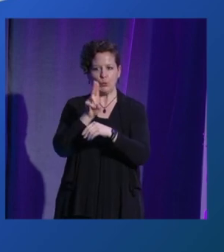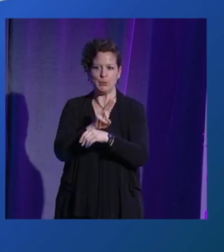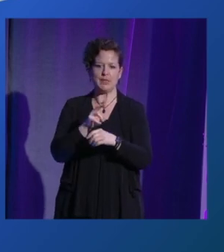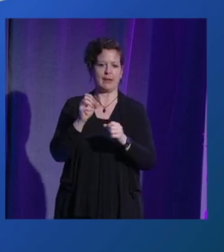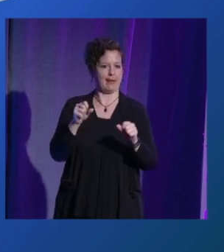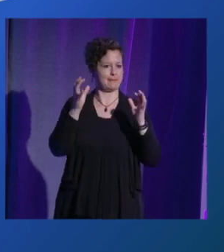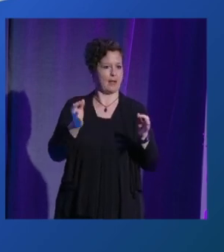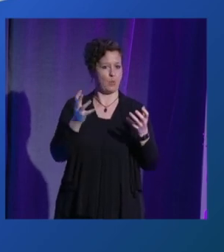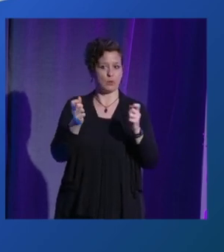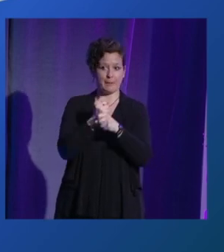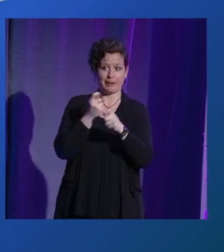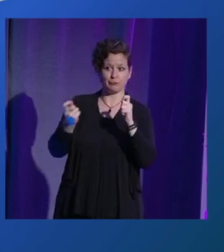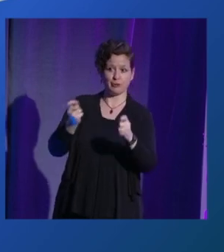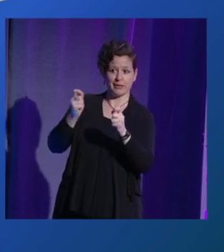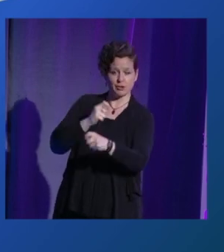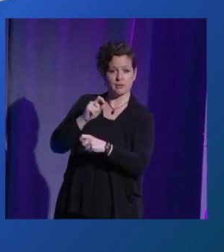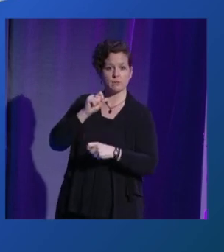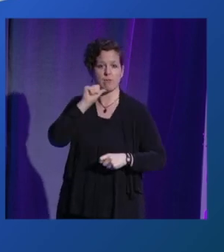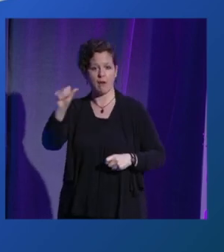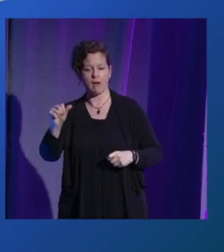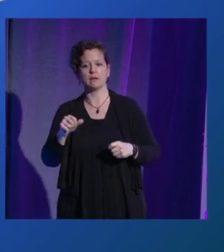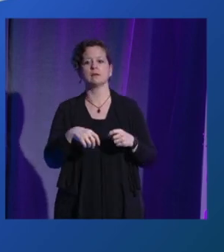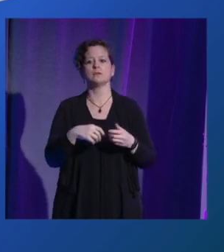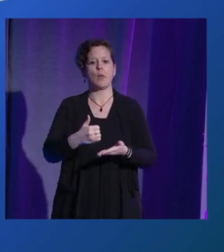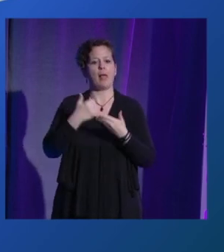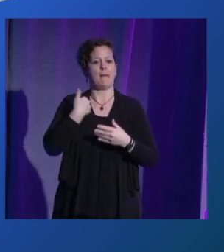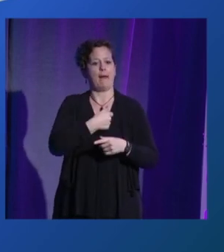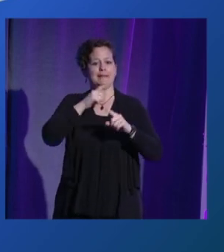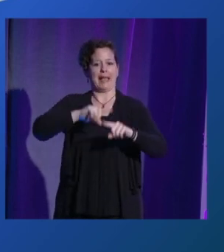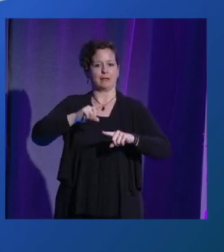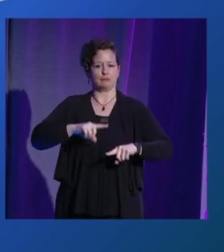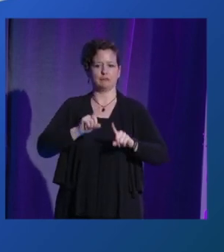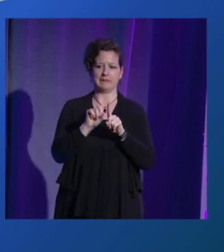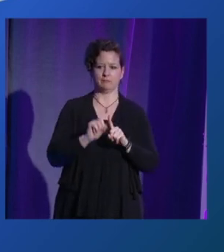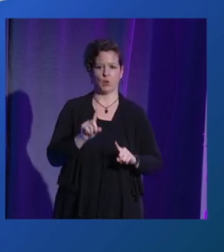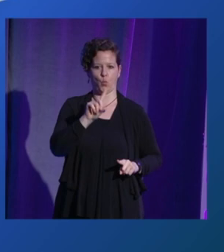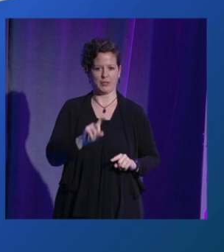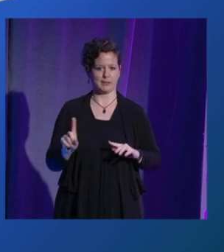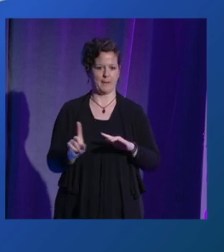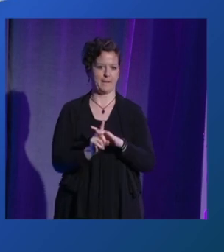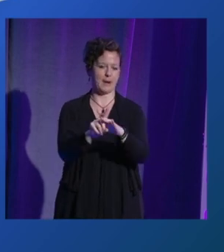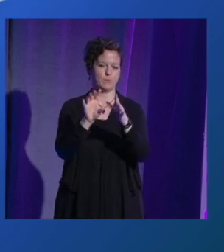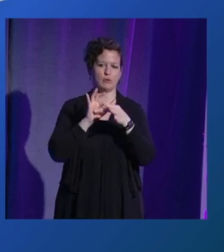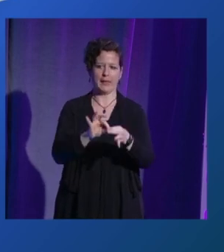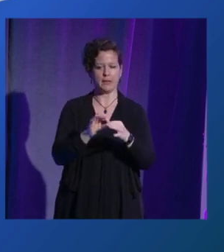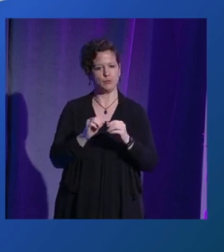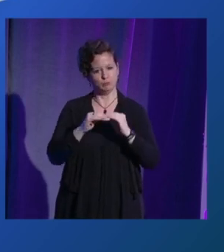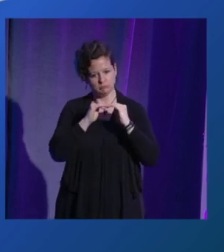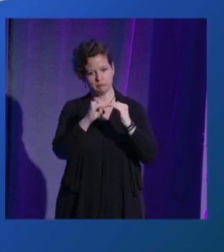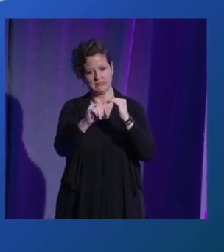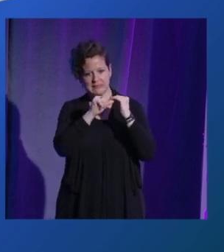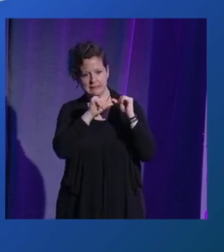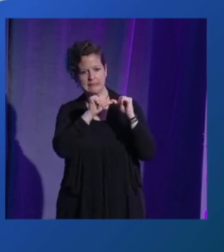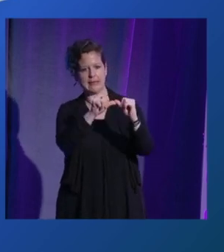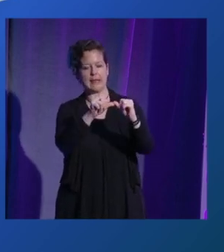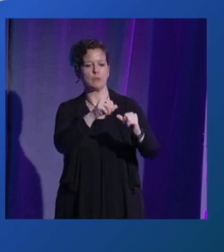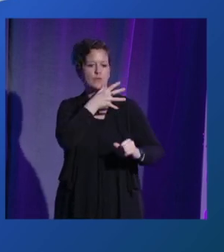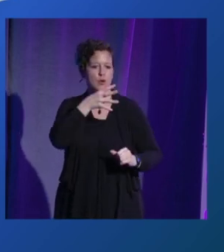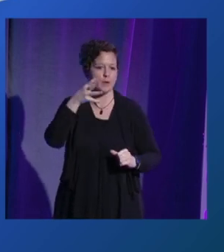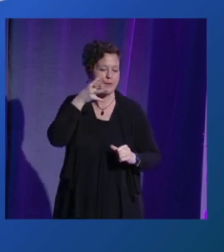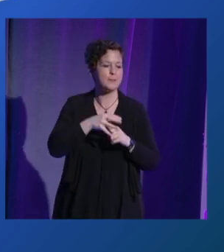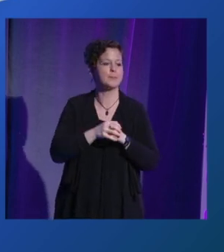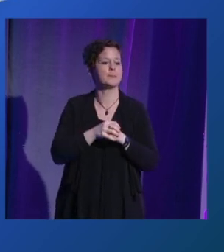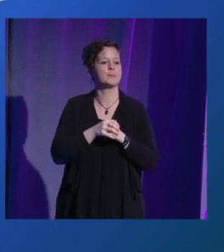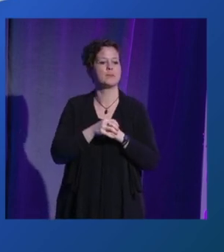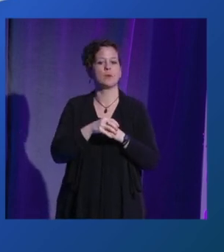Tazer only then we are able to answer those questions in a better way apply fertilizers where it's needed when